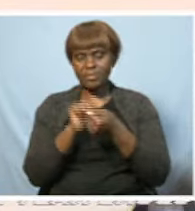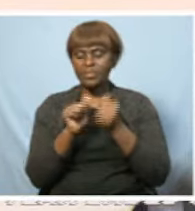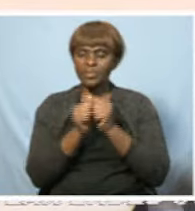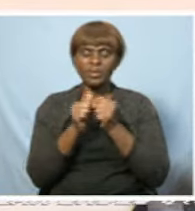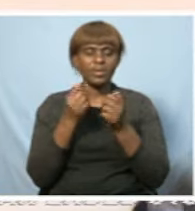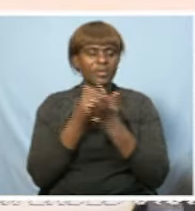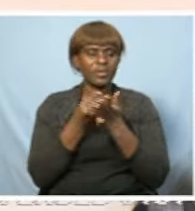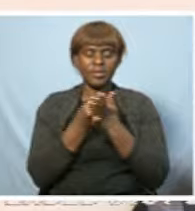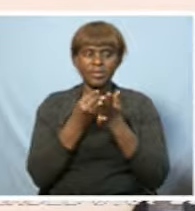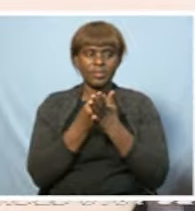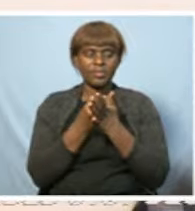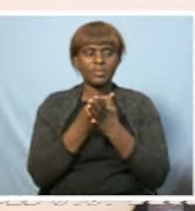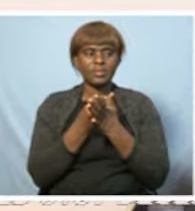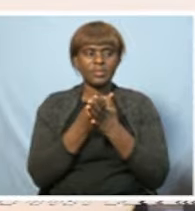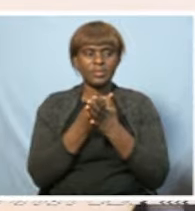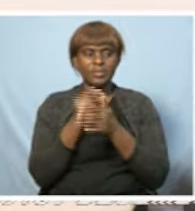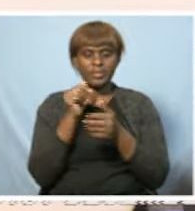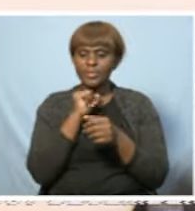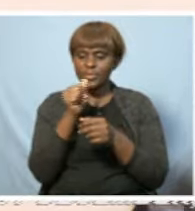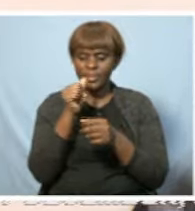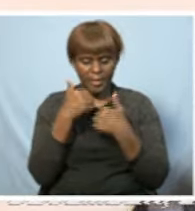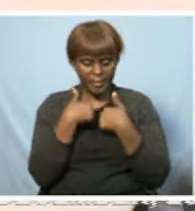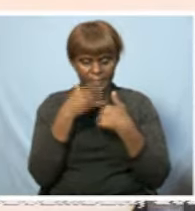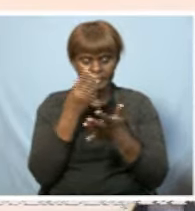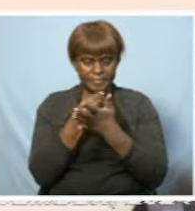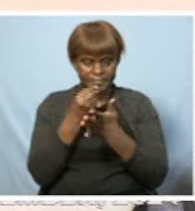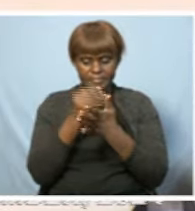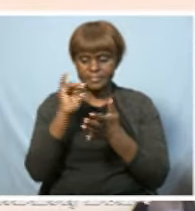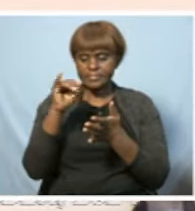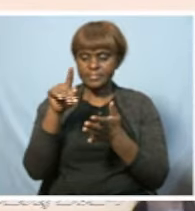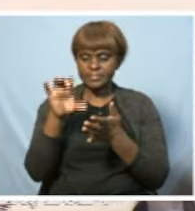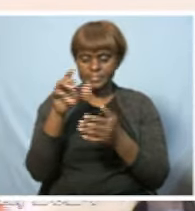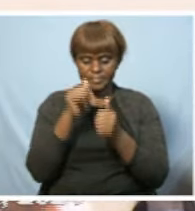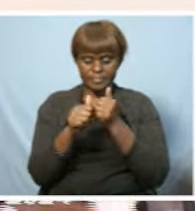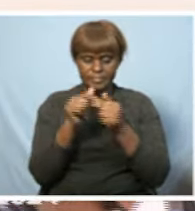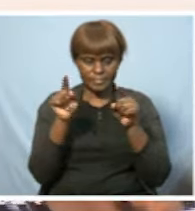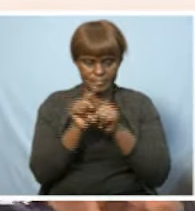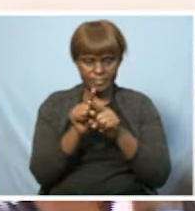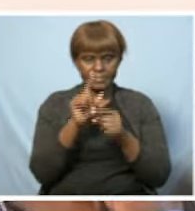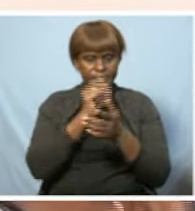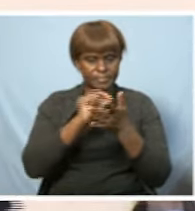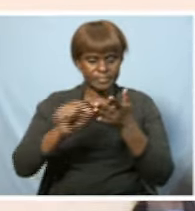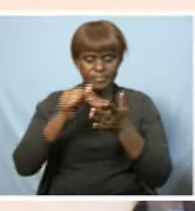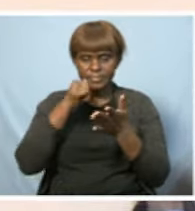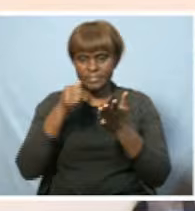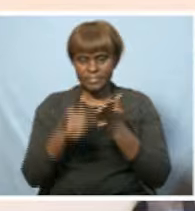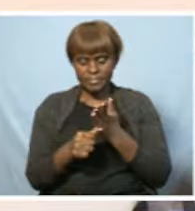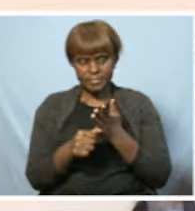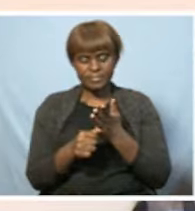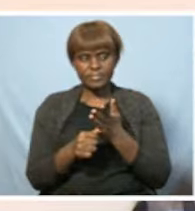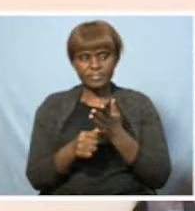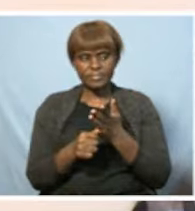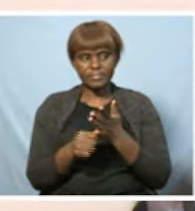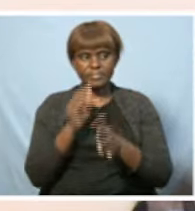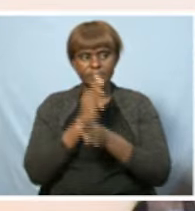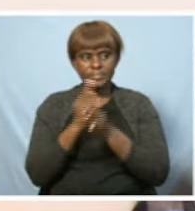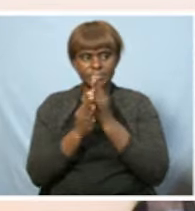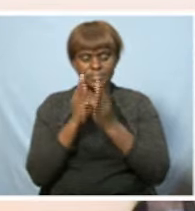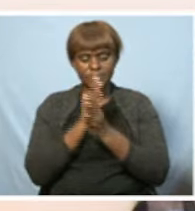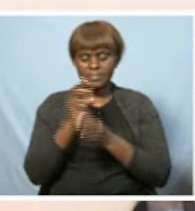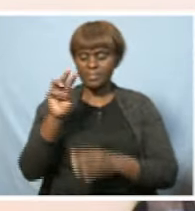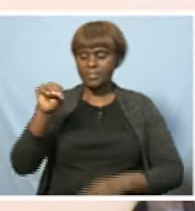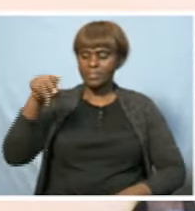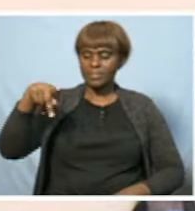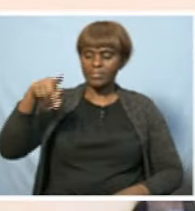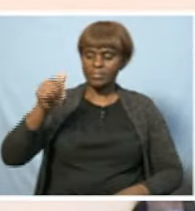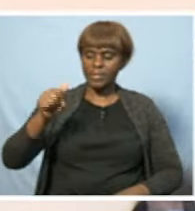the inability of management to honor the IPCs due, and we also wrote a letter. Construction of Mpamanzi Bridge